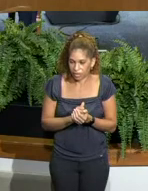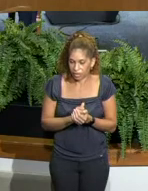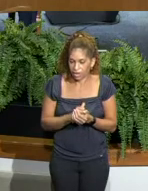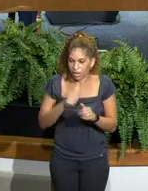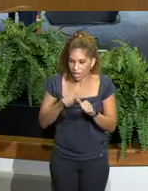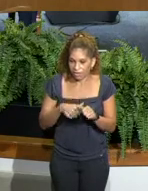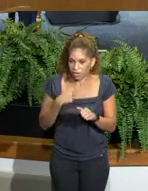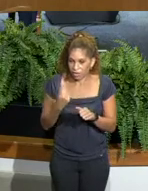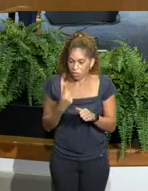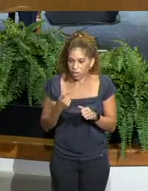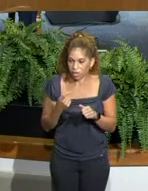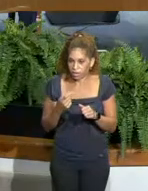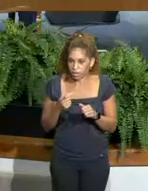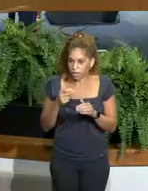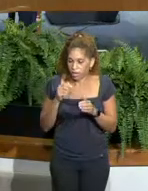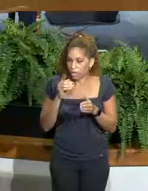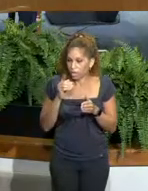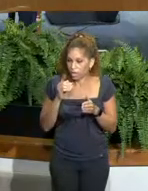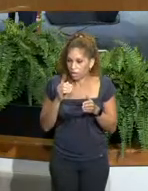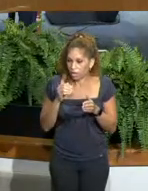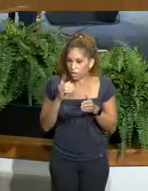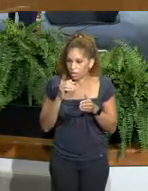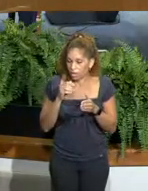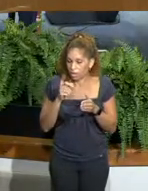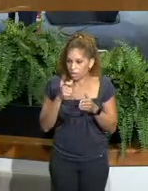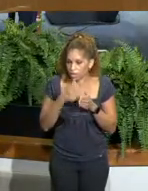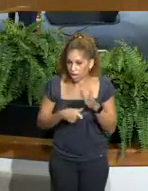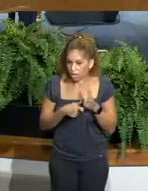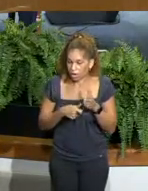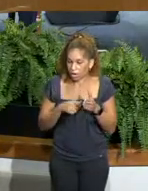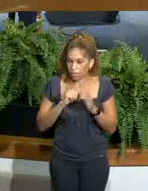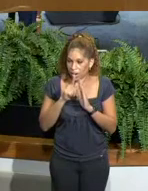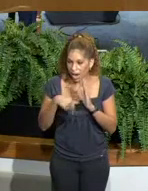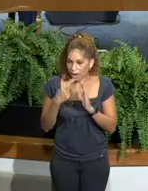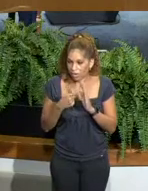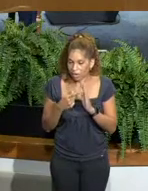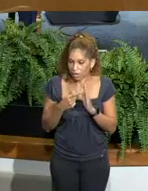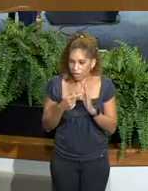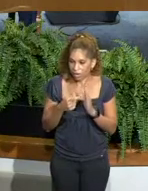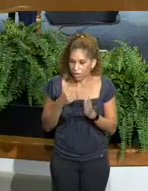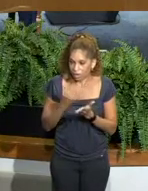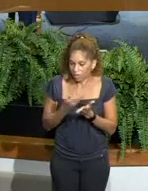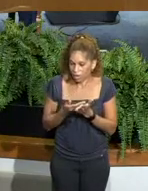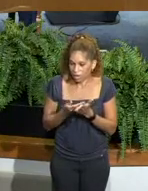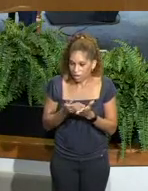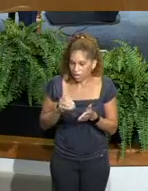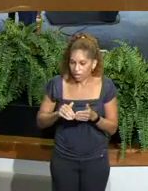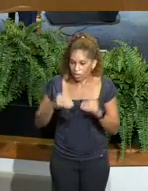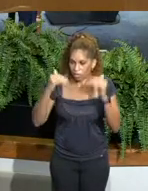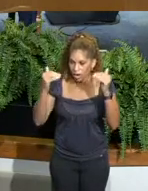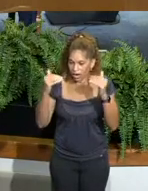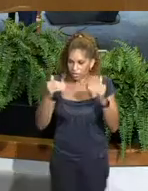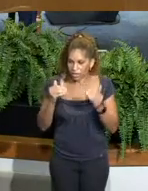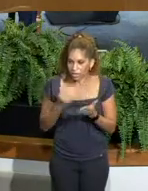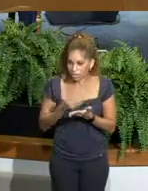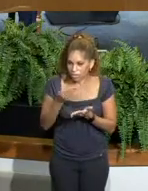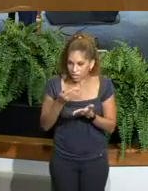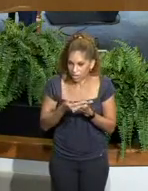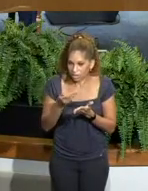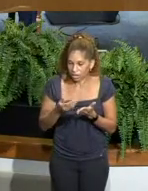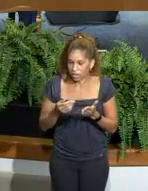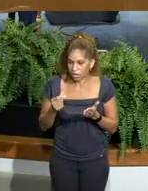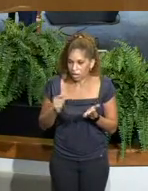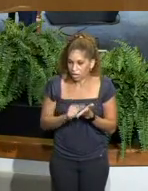every $1 per hour that wages rise among workers in the bottom 60% of earning, spending on government